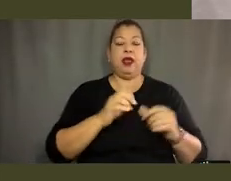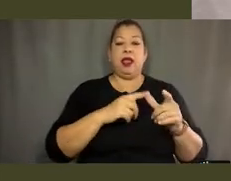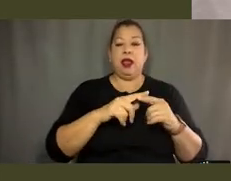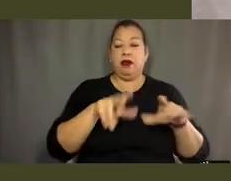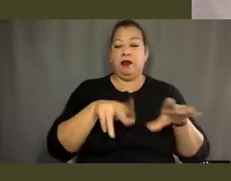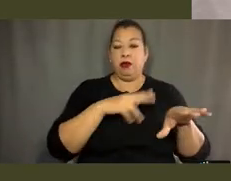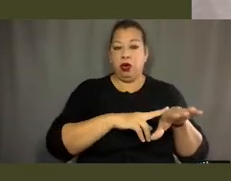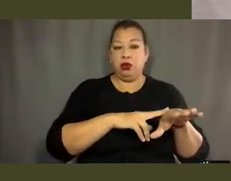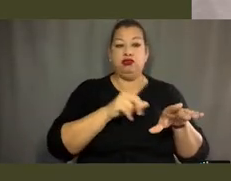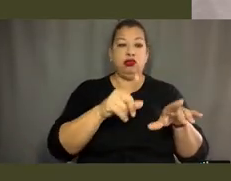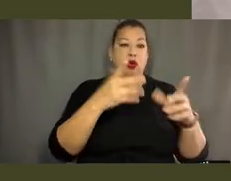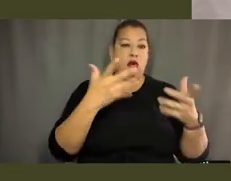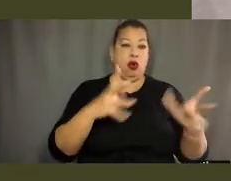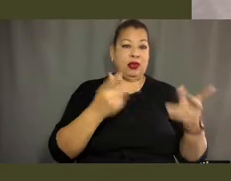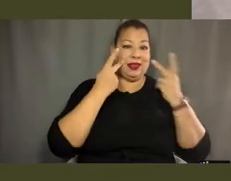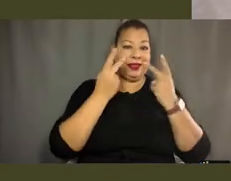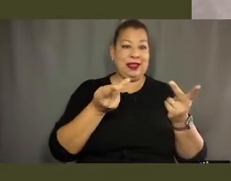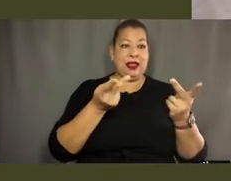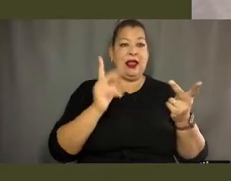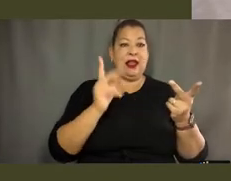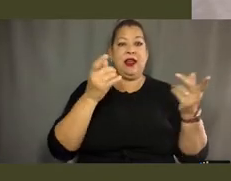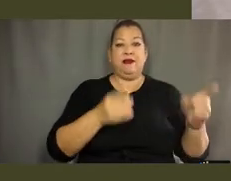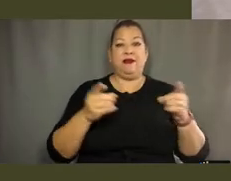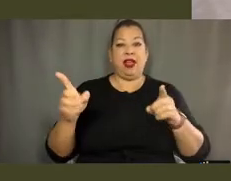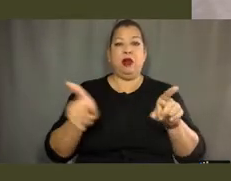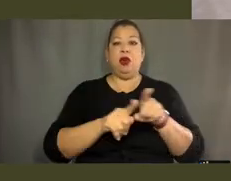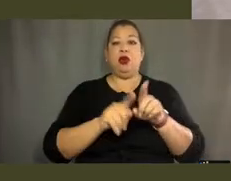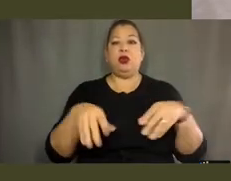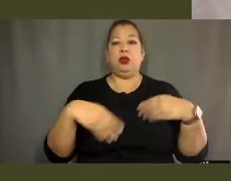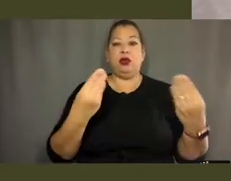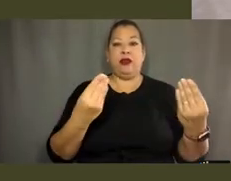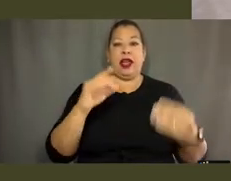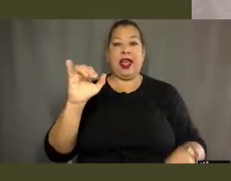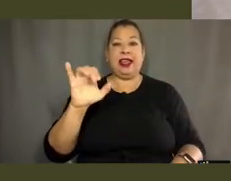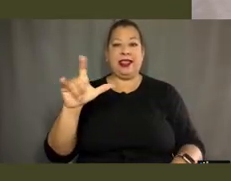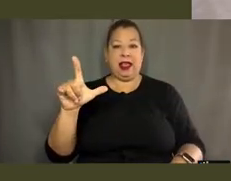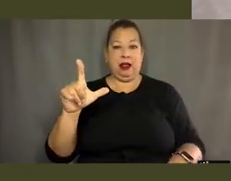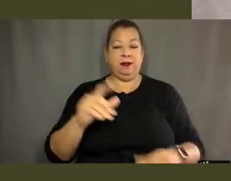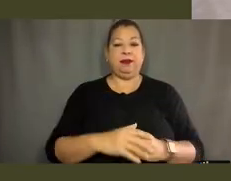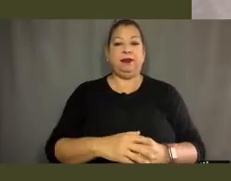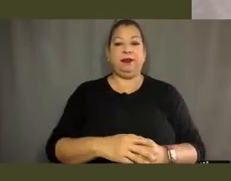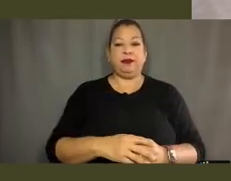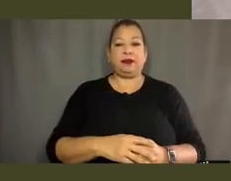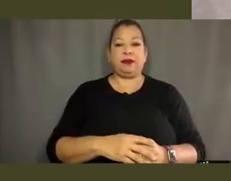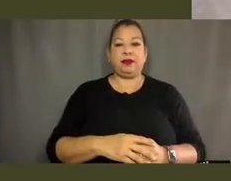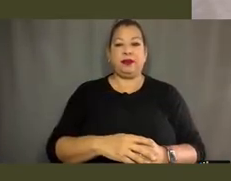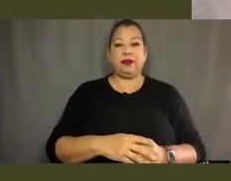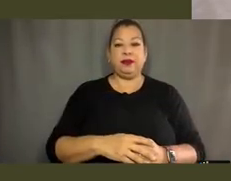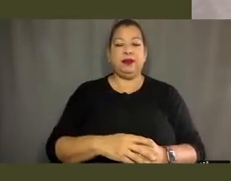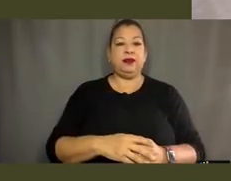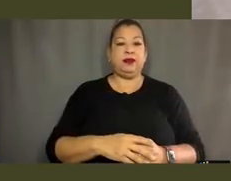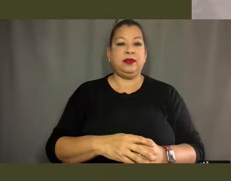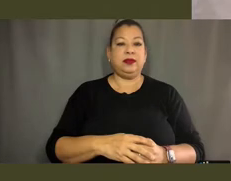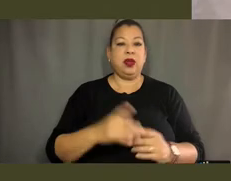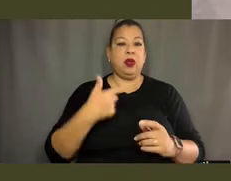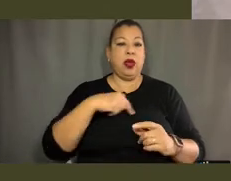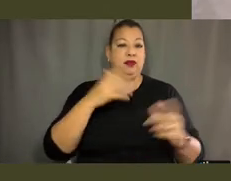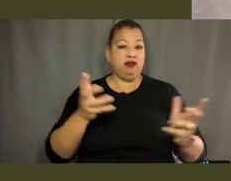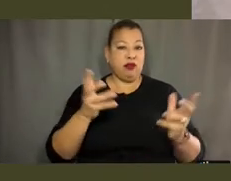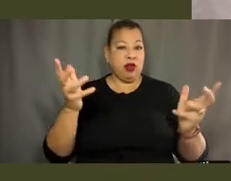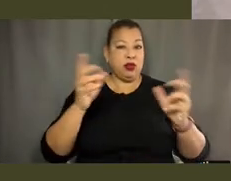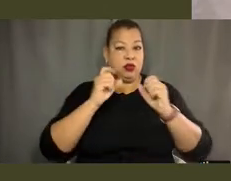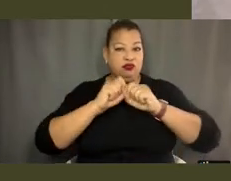seen that this event is also being provided in American Sign Language too. We encourage you to spread the word on